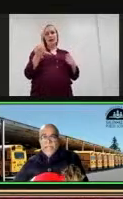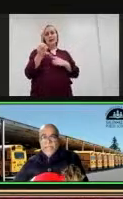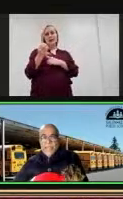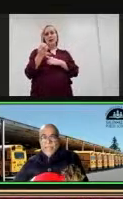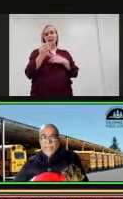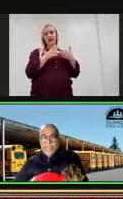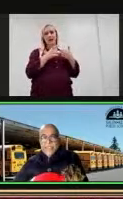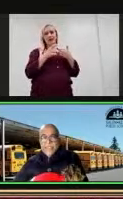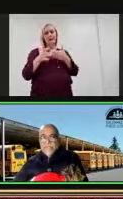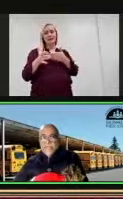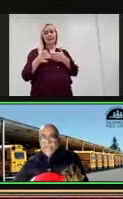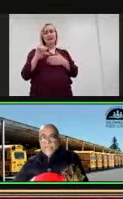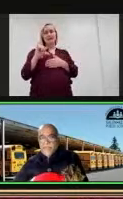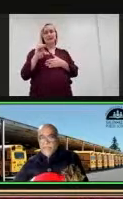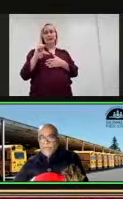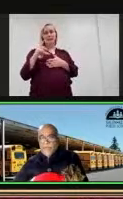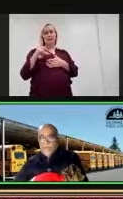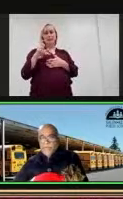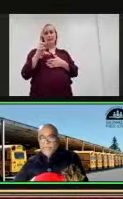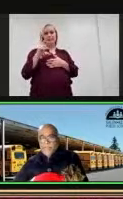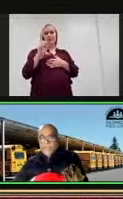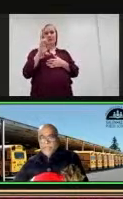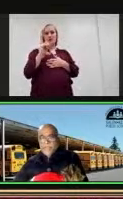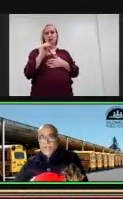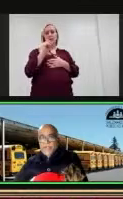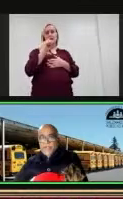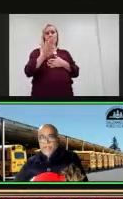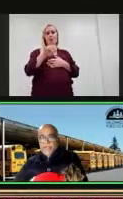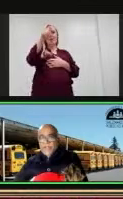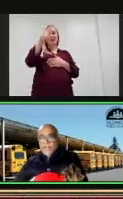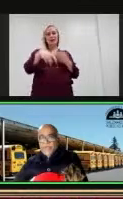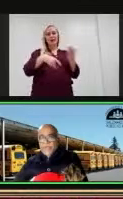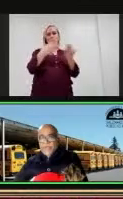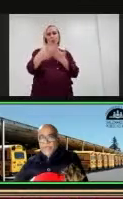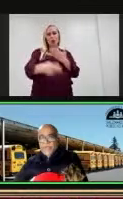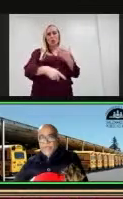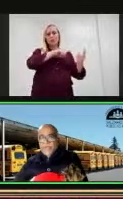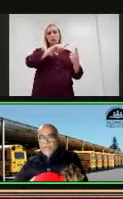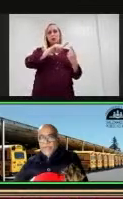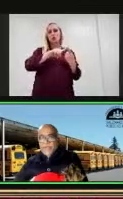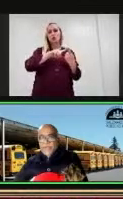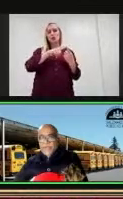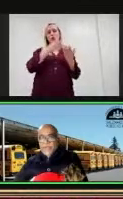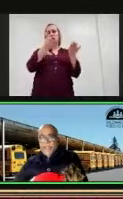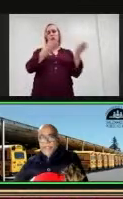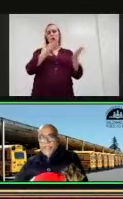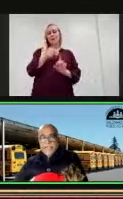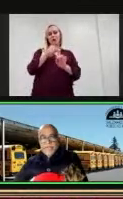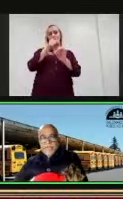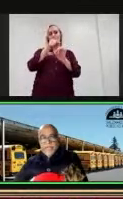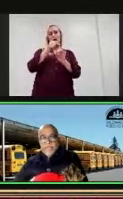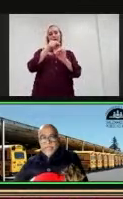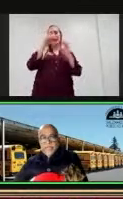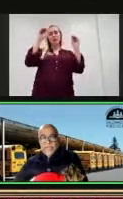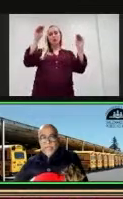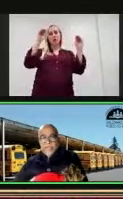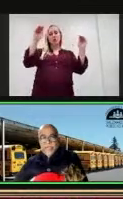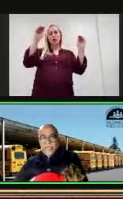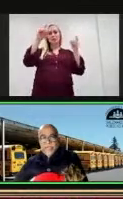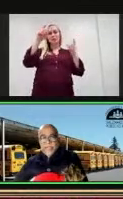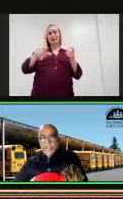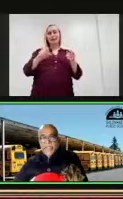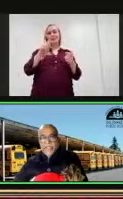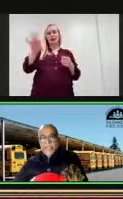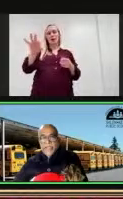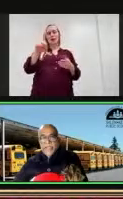lead implementation of needed programs to serve the unique instructional needs of students